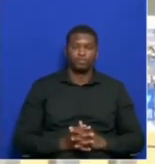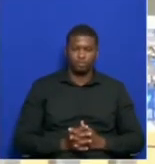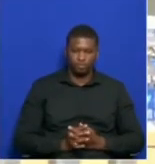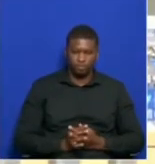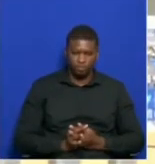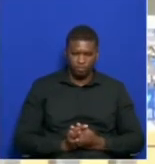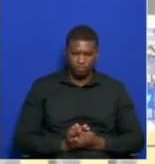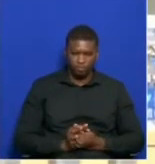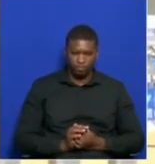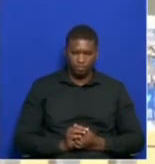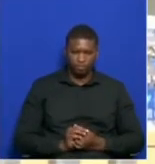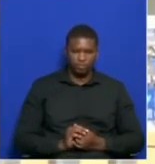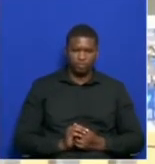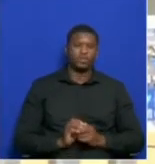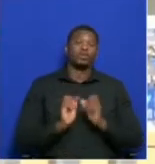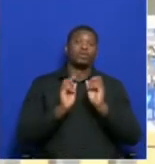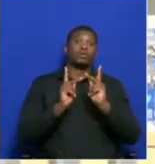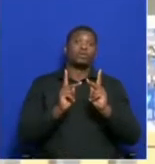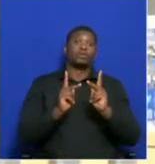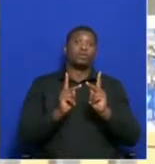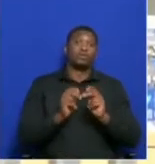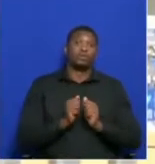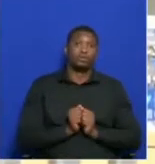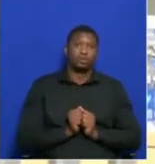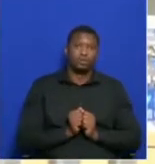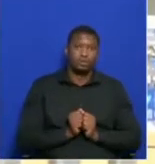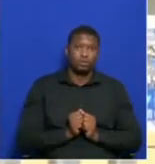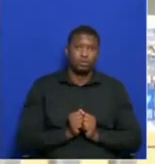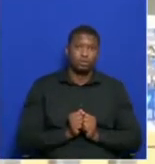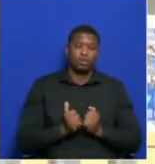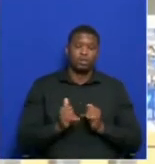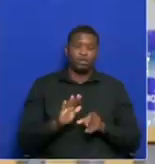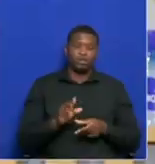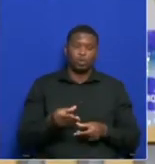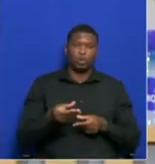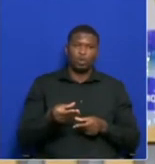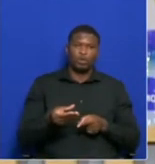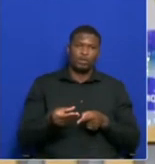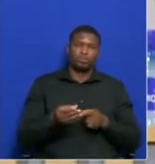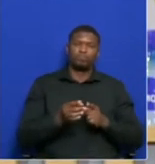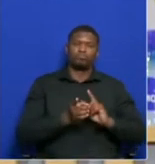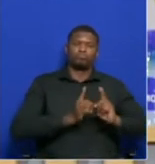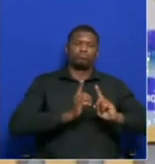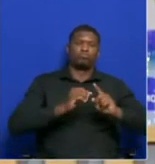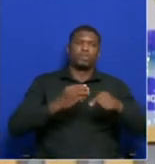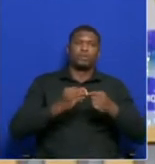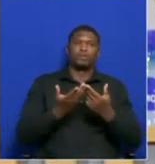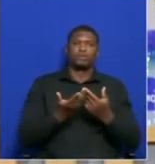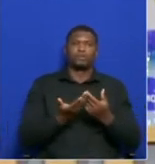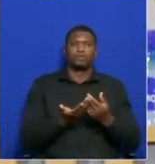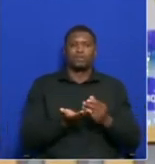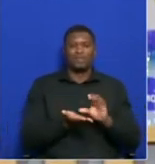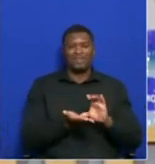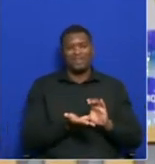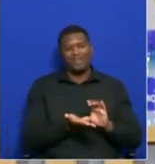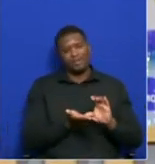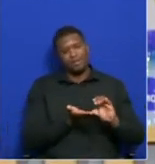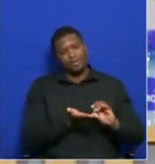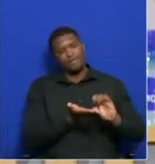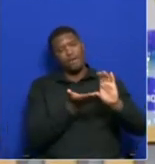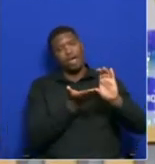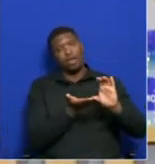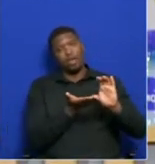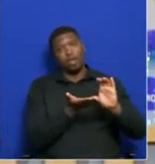Okay. Documents addressing funding request for 2025